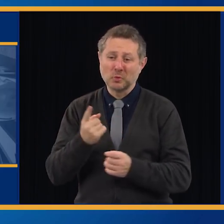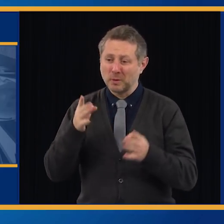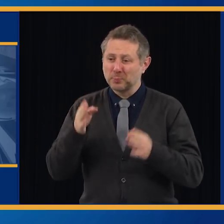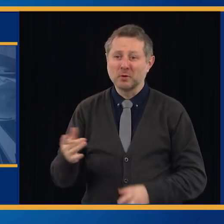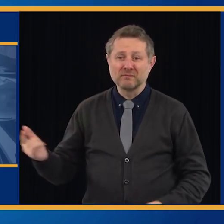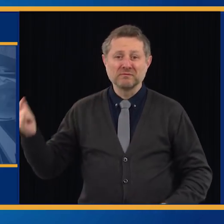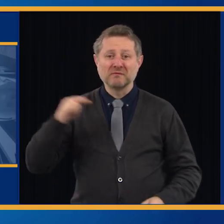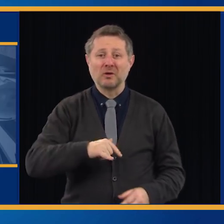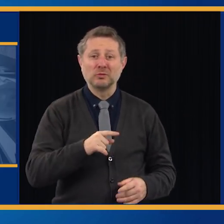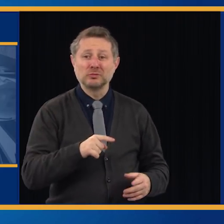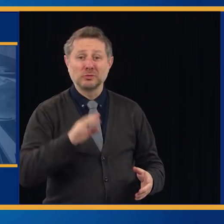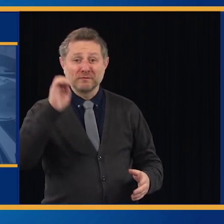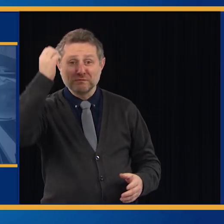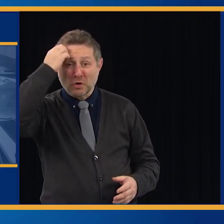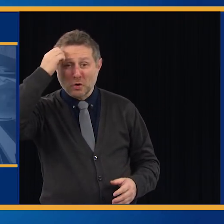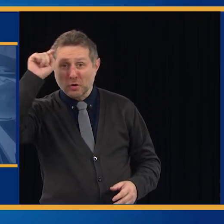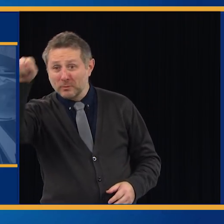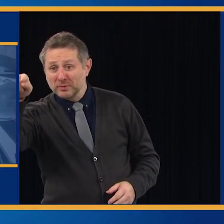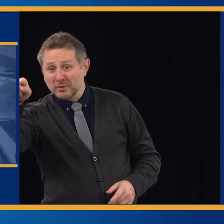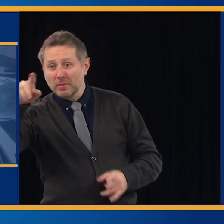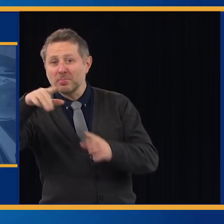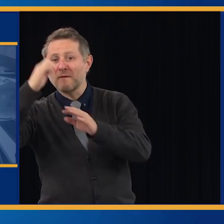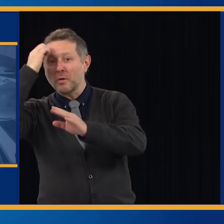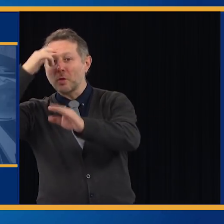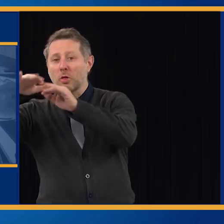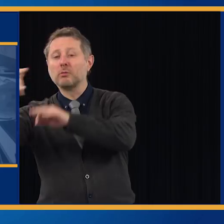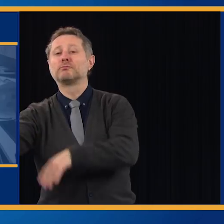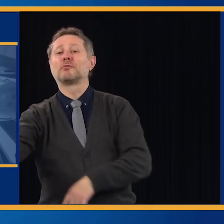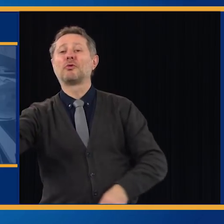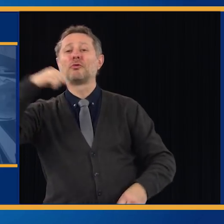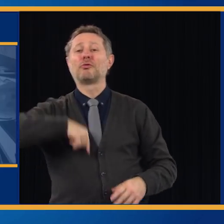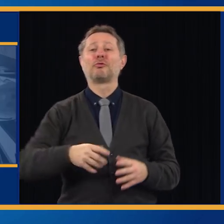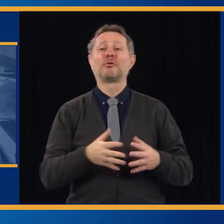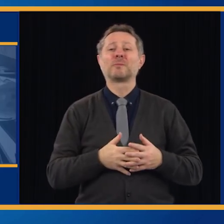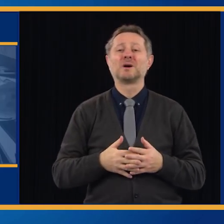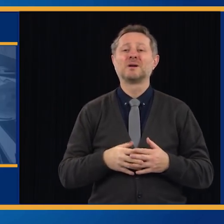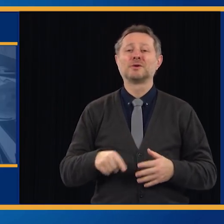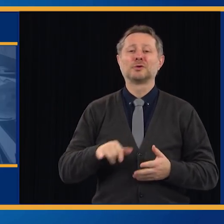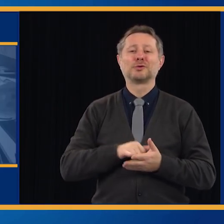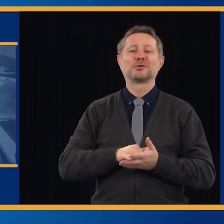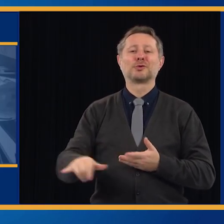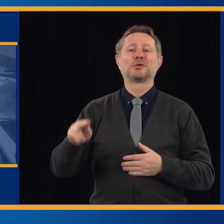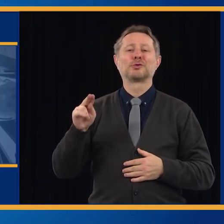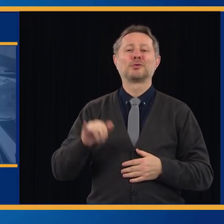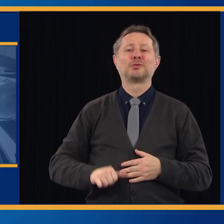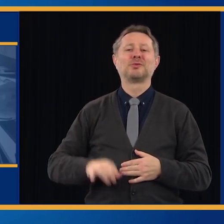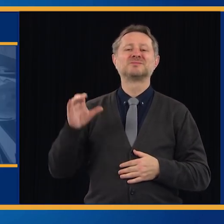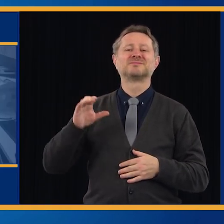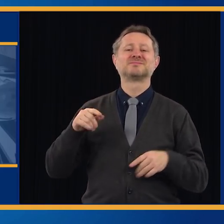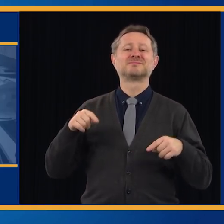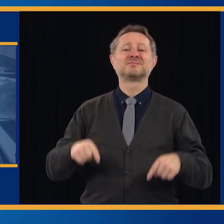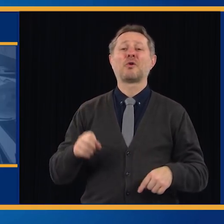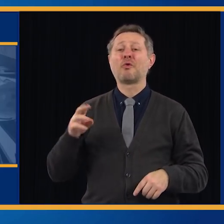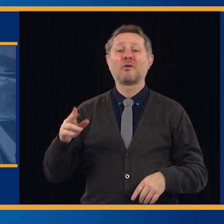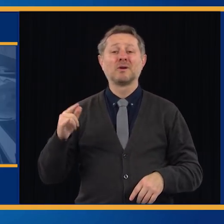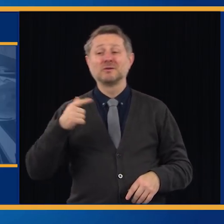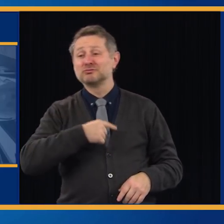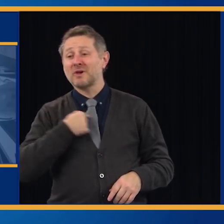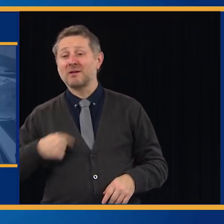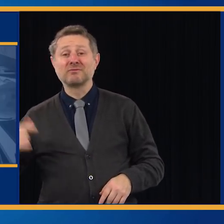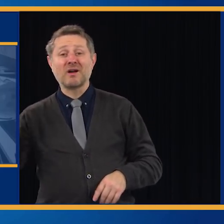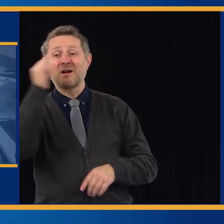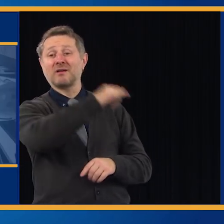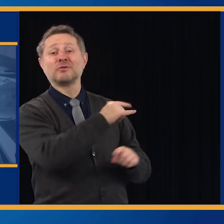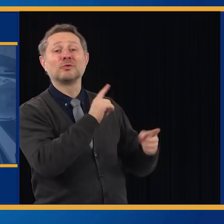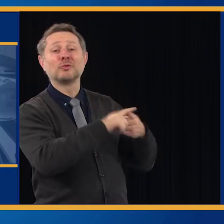from Europe to New York. The flights from China basically go to the West Coast. The flights from Europe basically go to the East